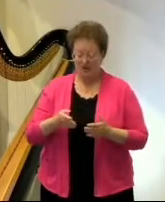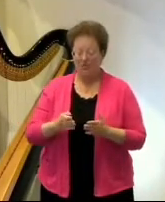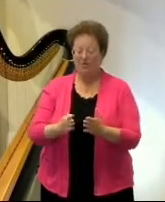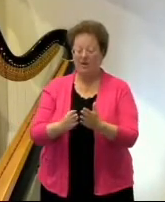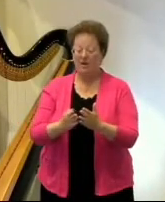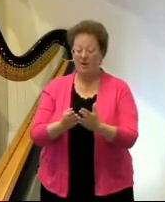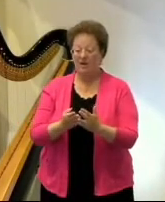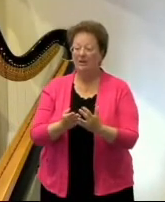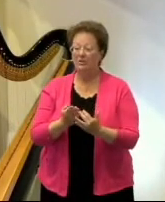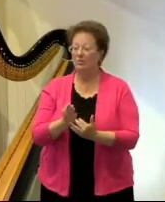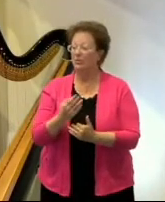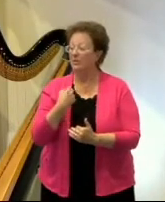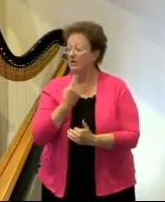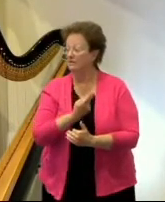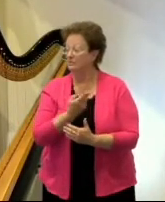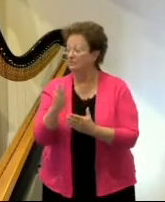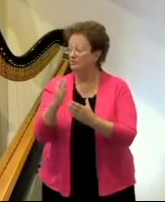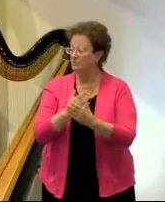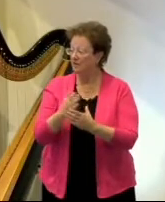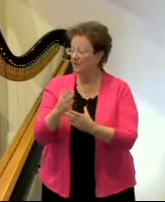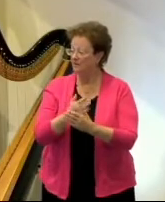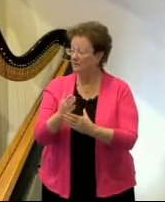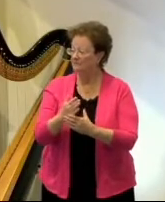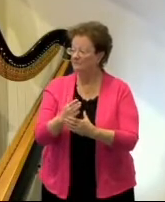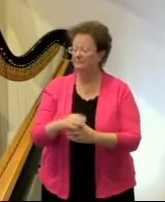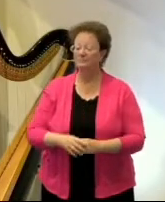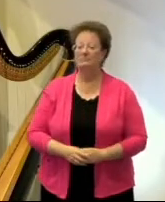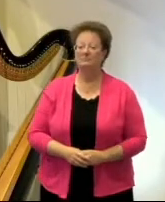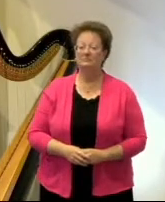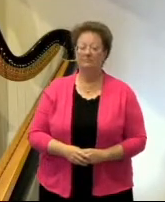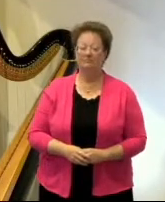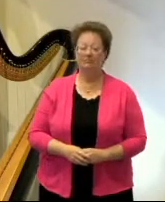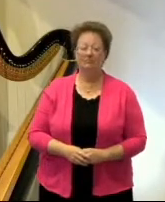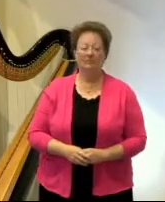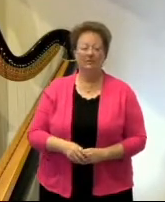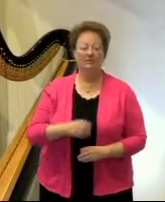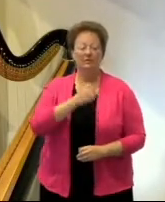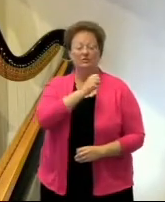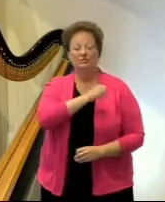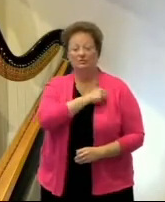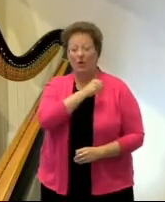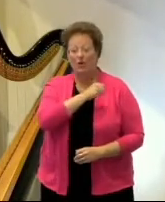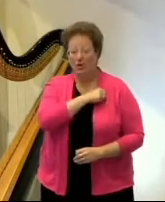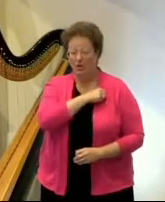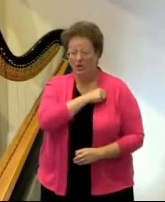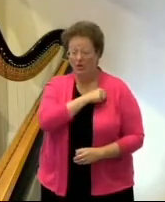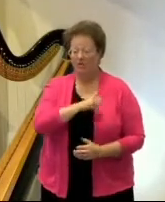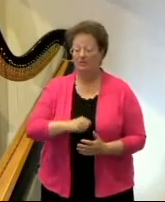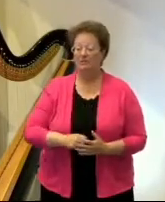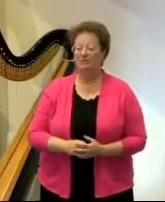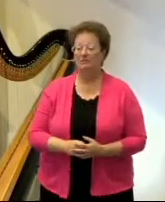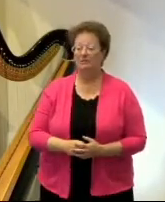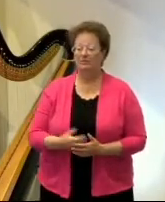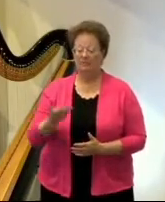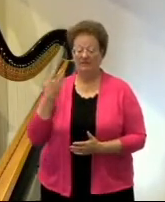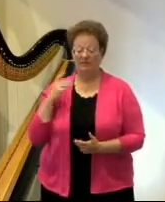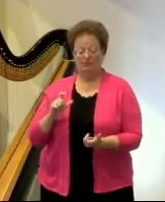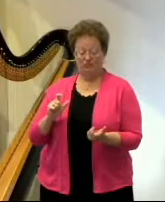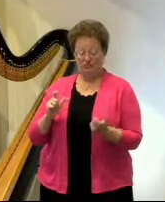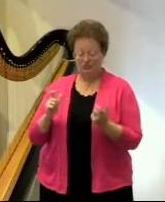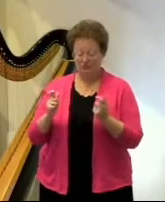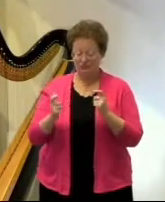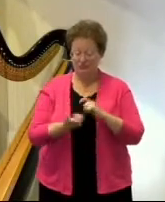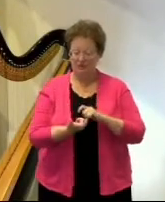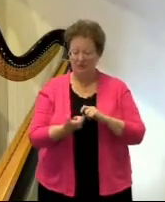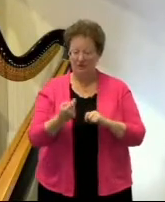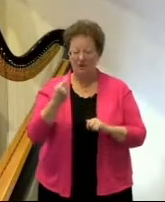us. Now look at Paul, who is still called Saul at this time. Before his Damascus conversion, he thought that